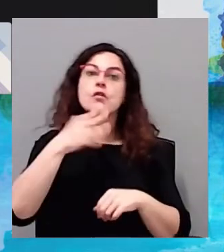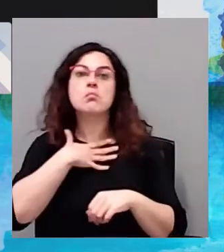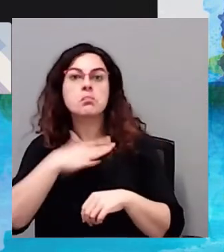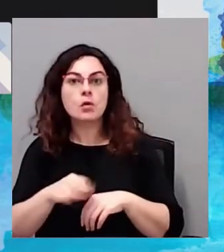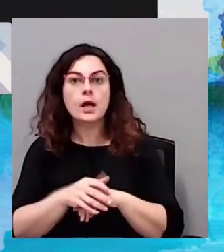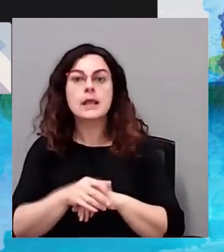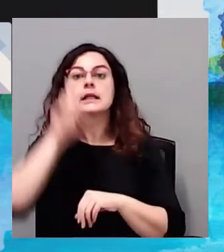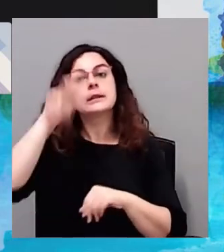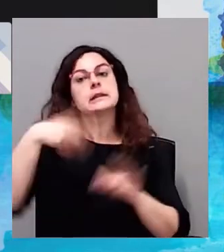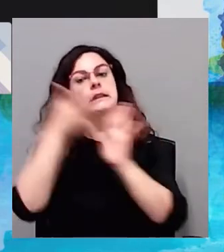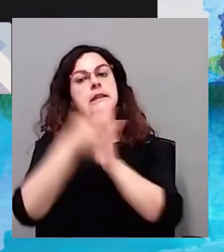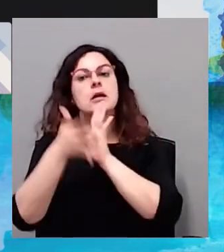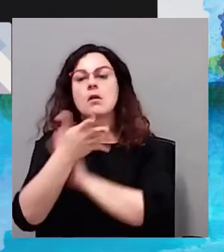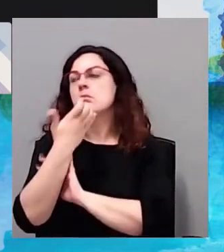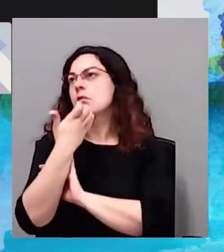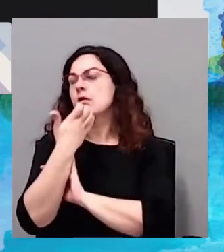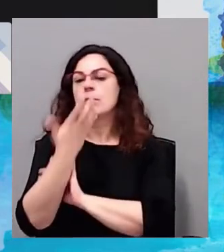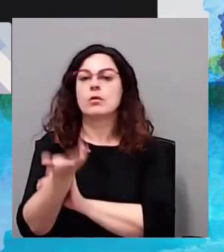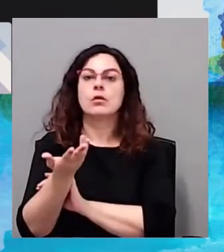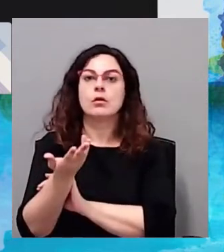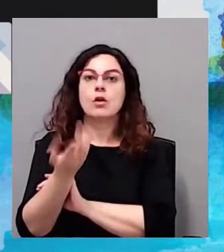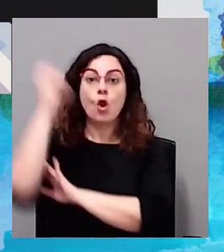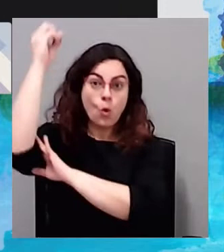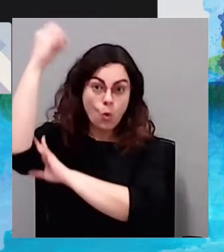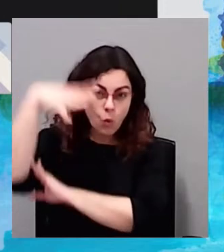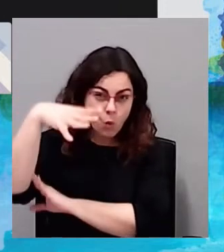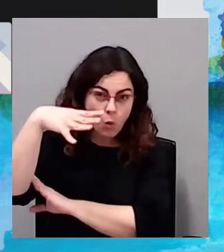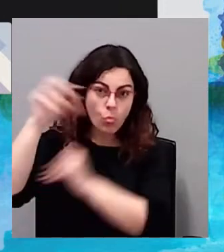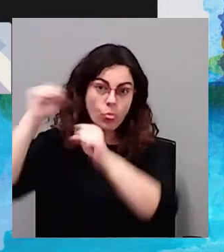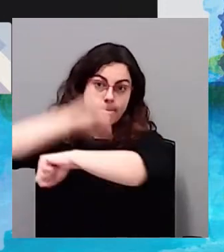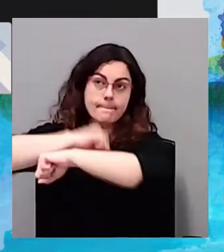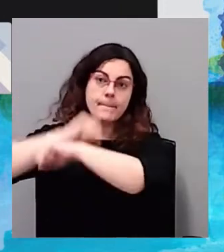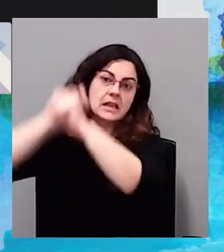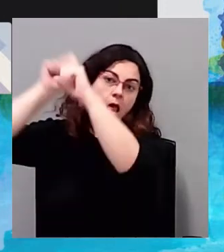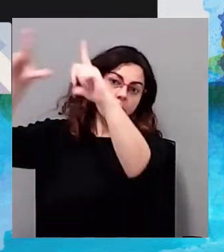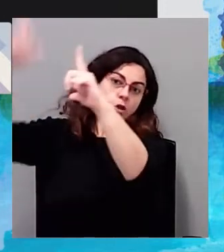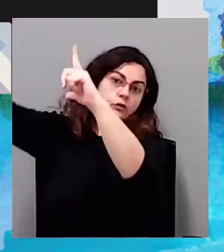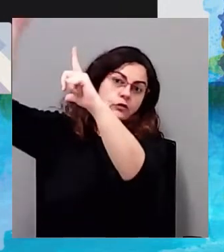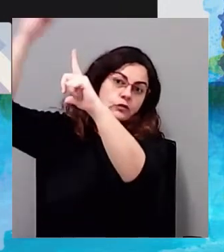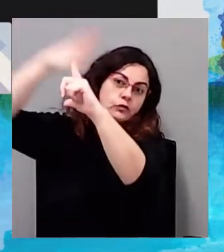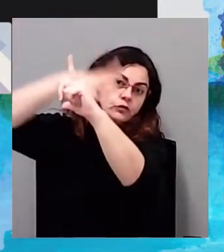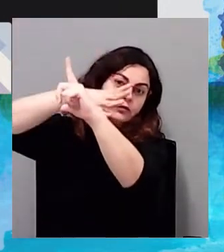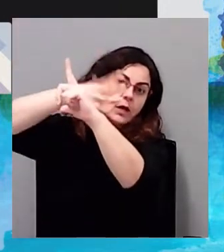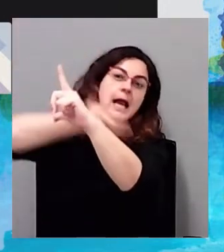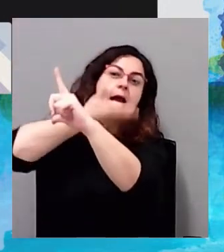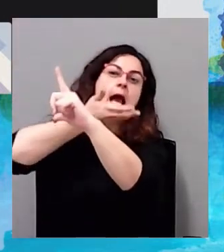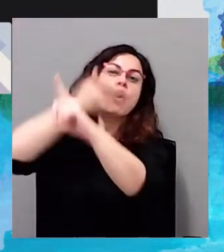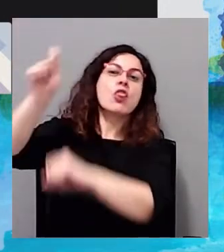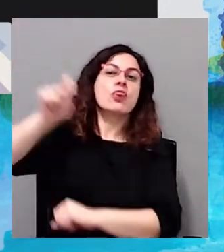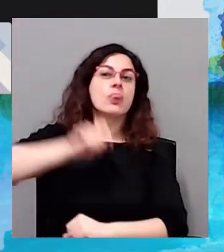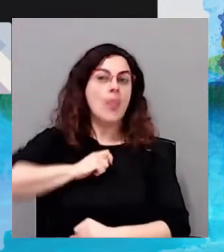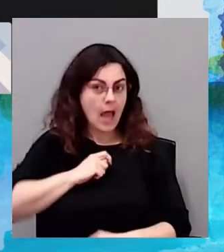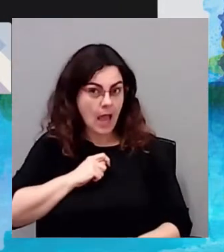We can talk about different visual experiences, the way that the light goes in through the window in a